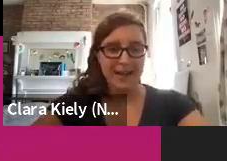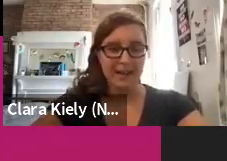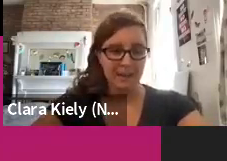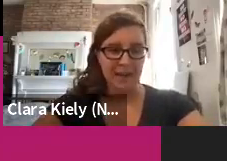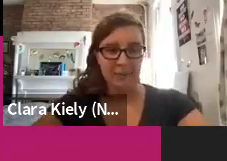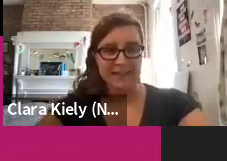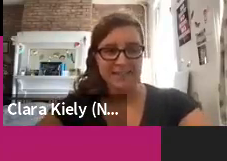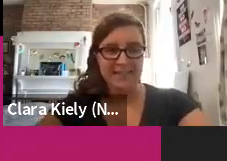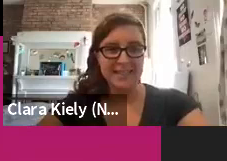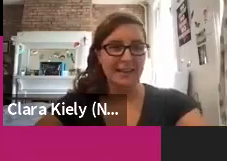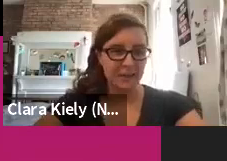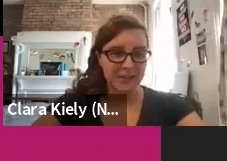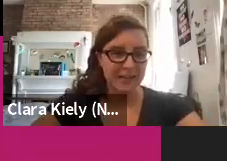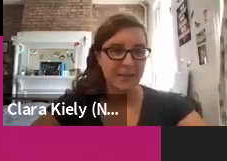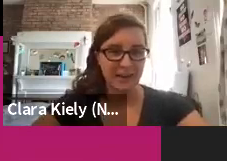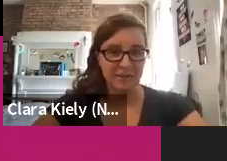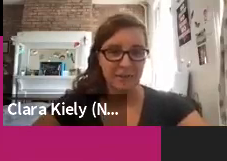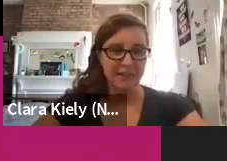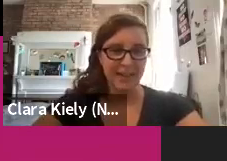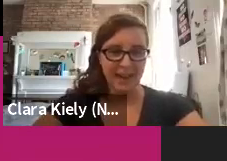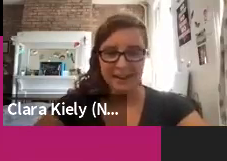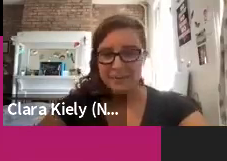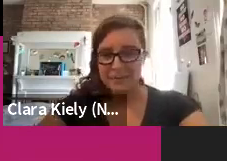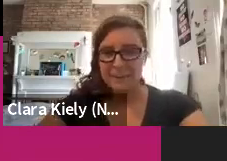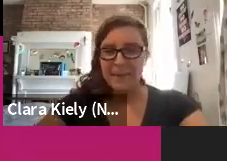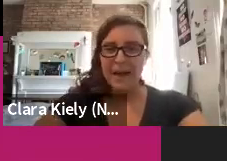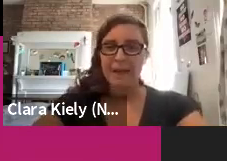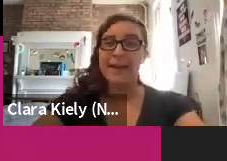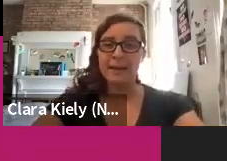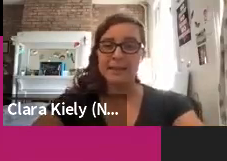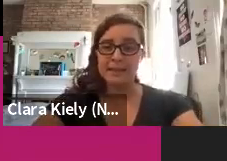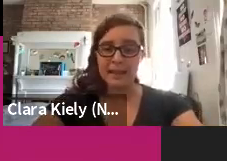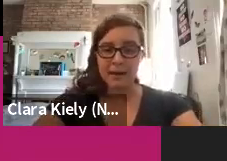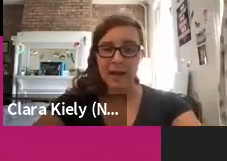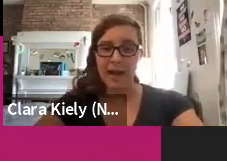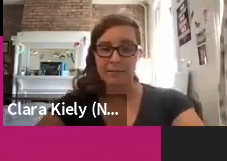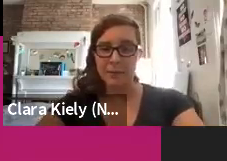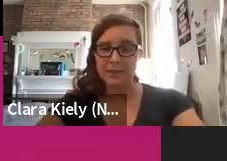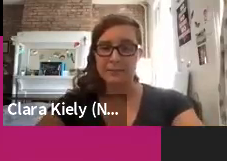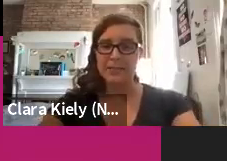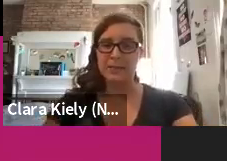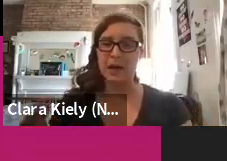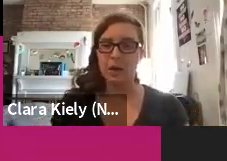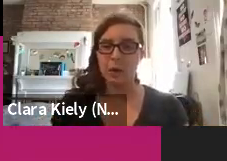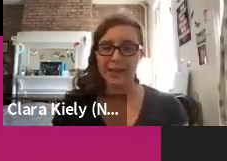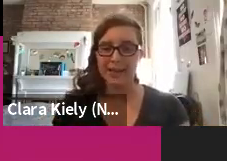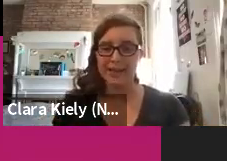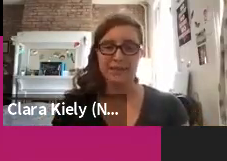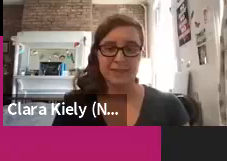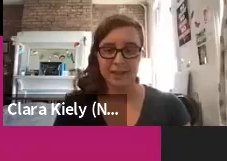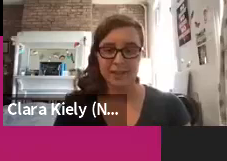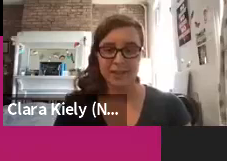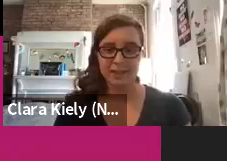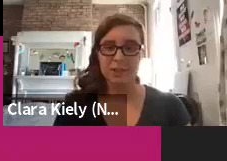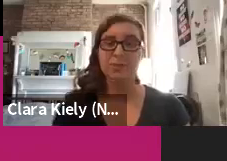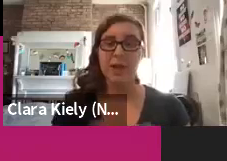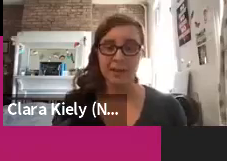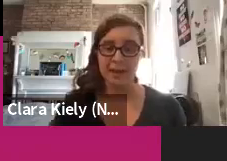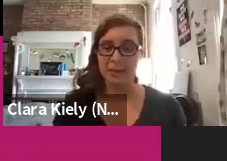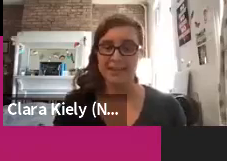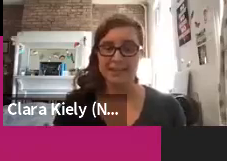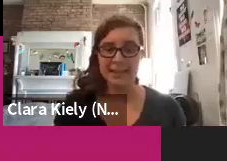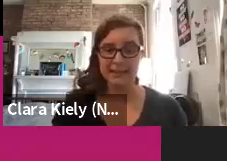Hosted by NAMI-NYC and Coordinated Behavioral Care. My name is Clara. I'm going to be doing a quick introduction